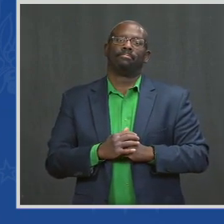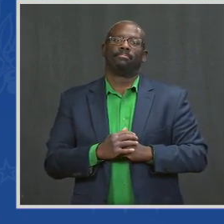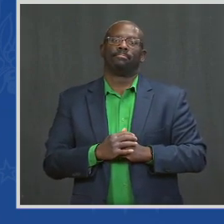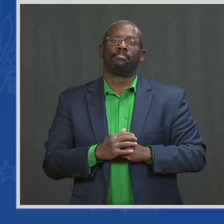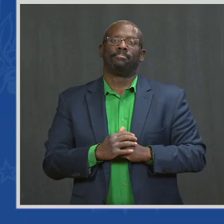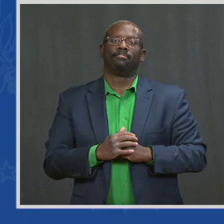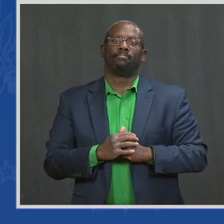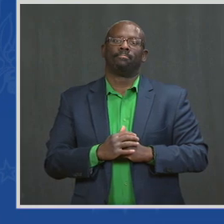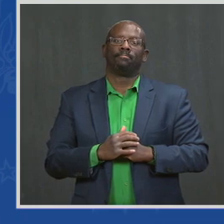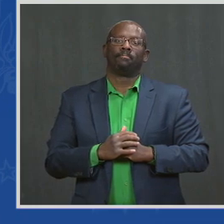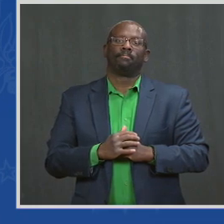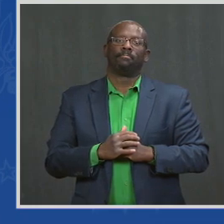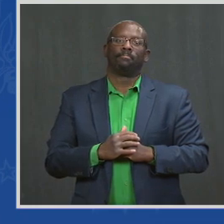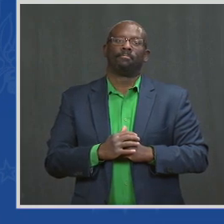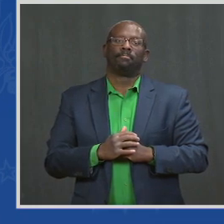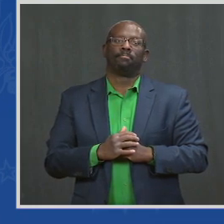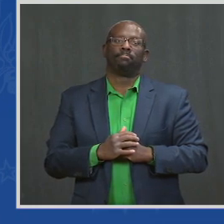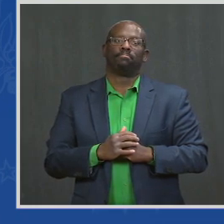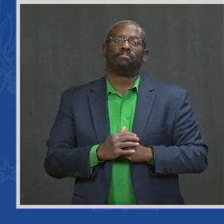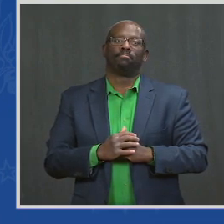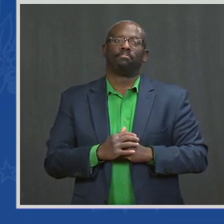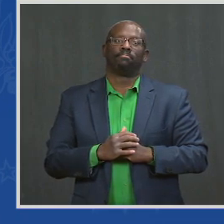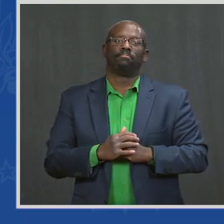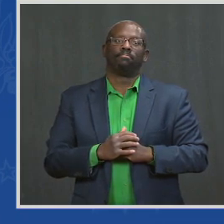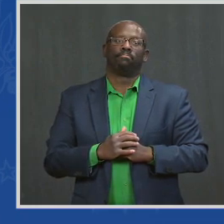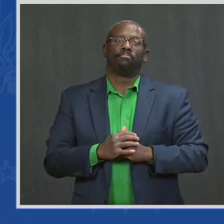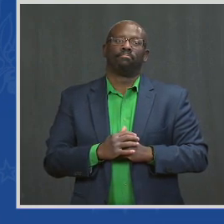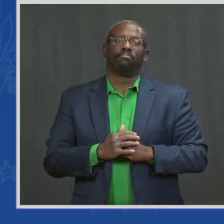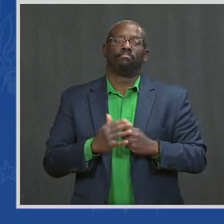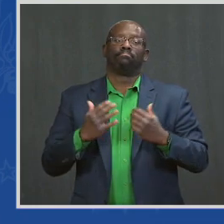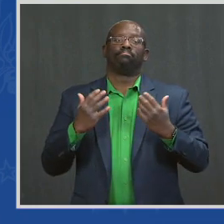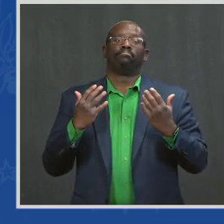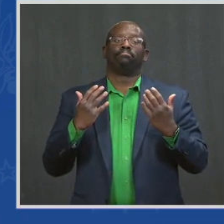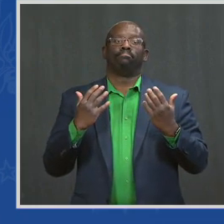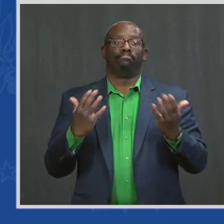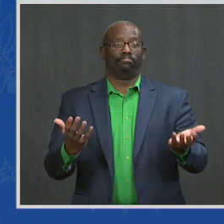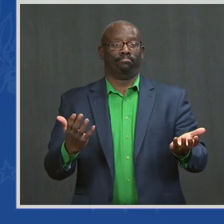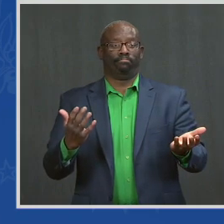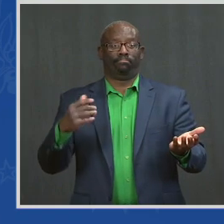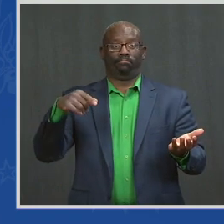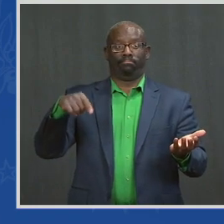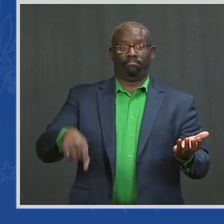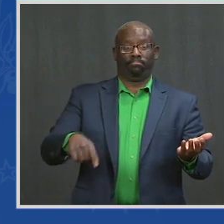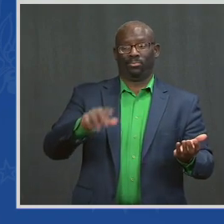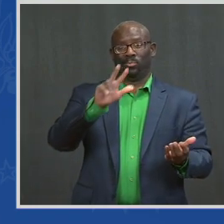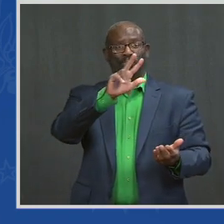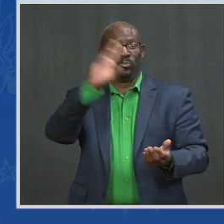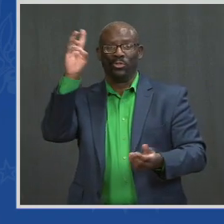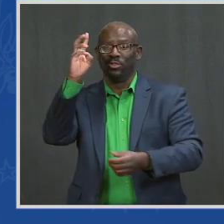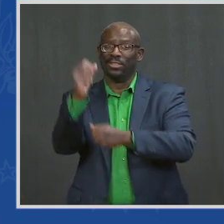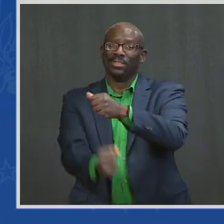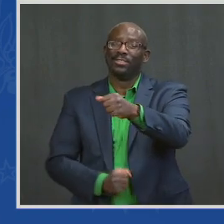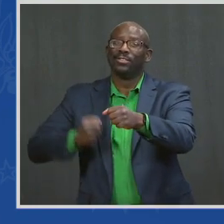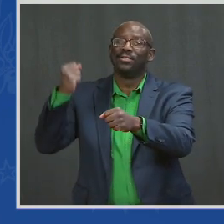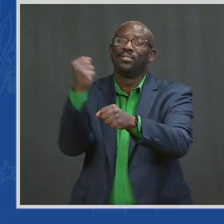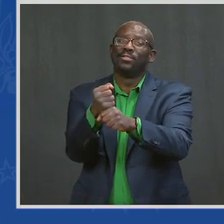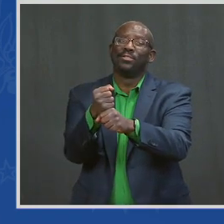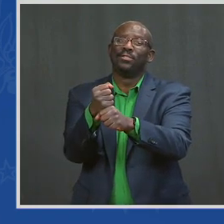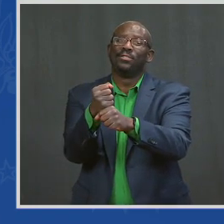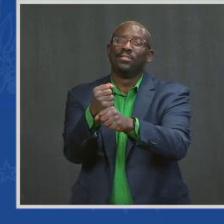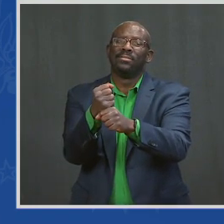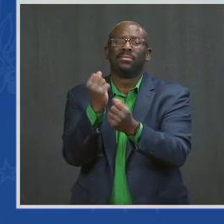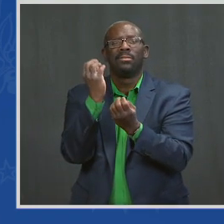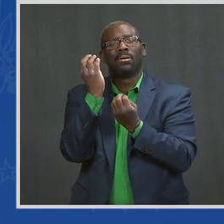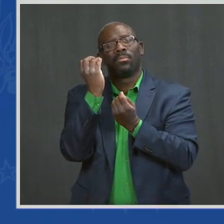As they still say in the Senate, and I said for 36 years, if you excuse me for a point of personal privilege, as I was walking down,